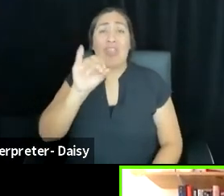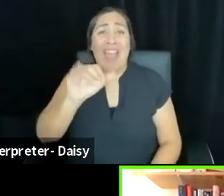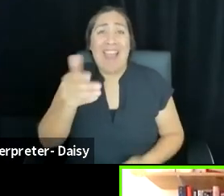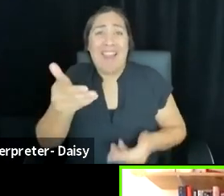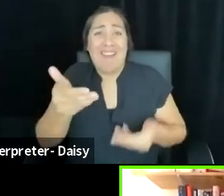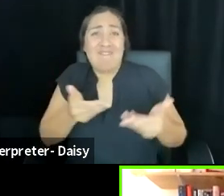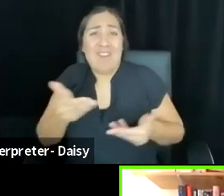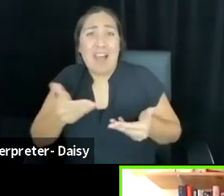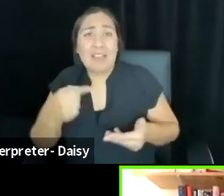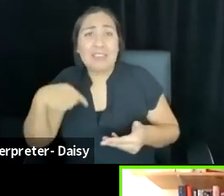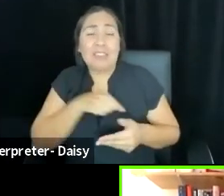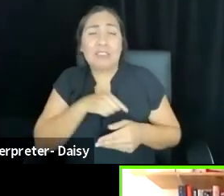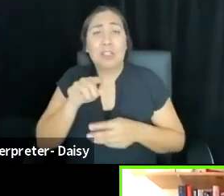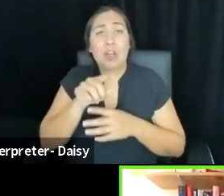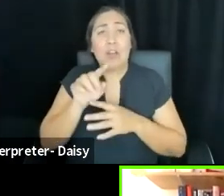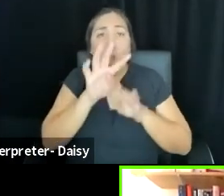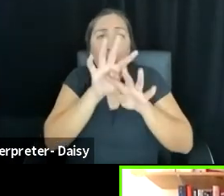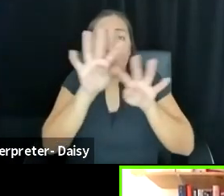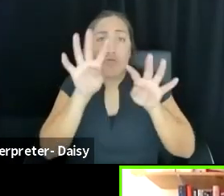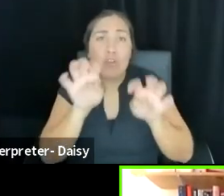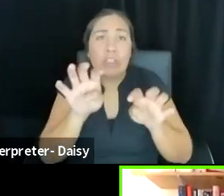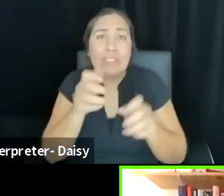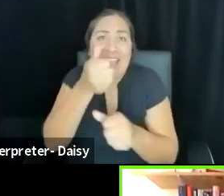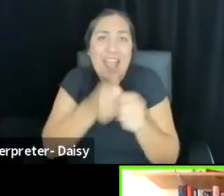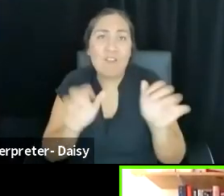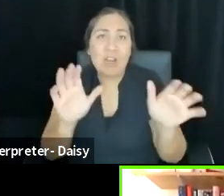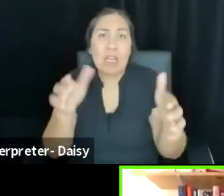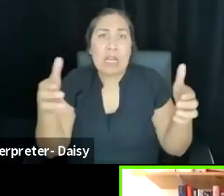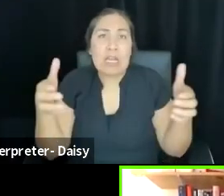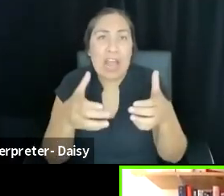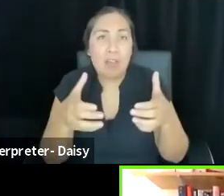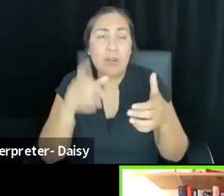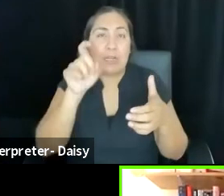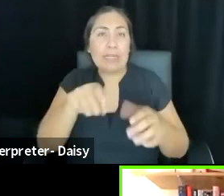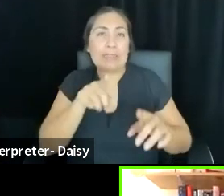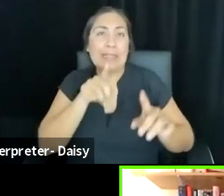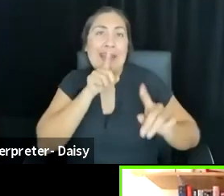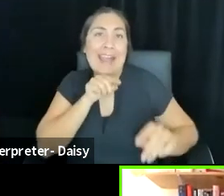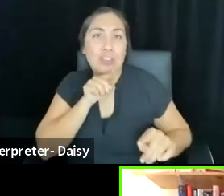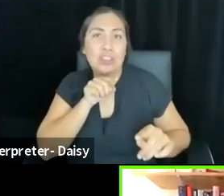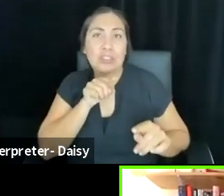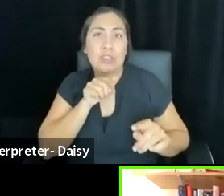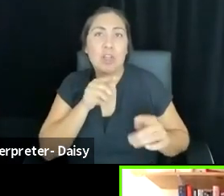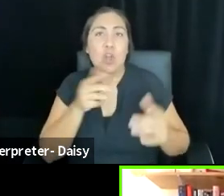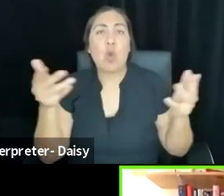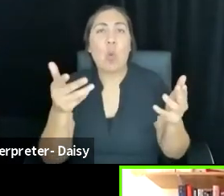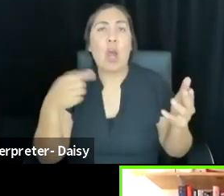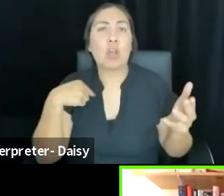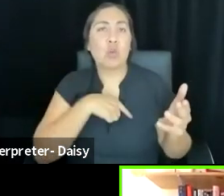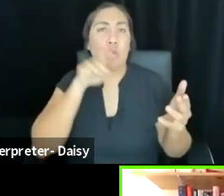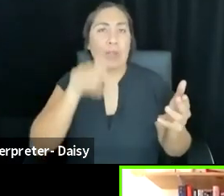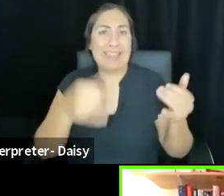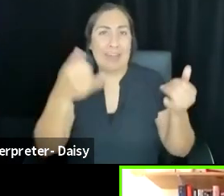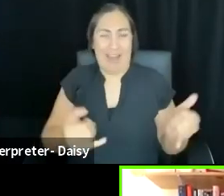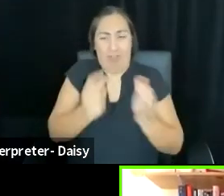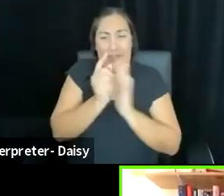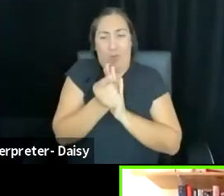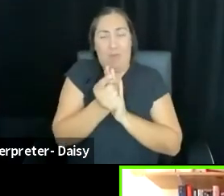gathering needs answered. What do we need in this moment, and how might we gather around that?